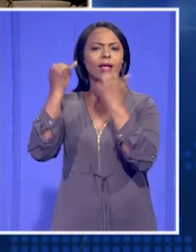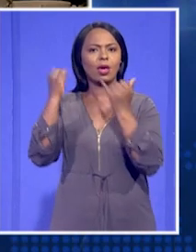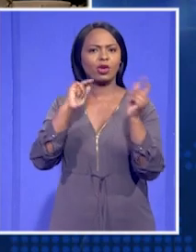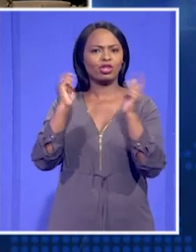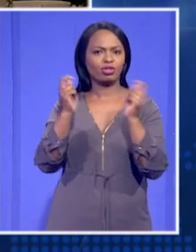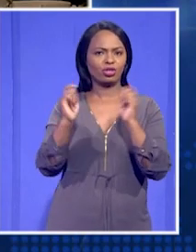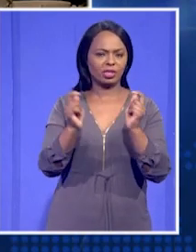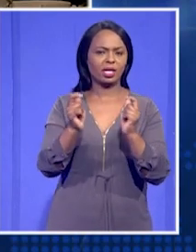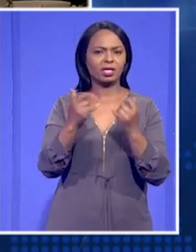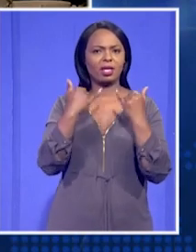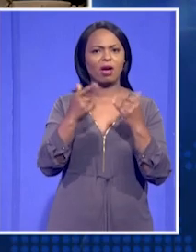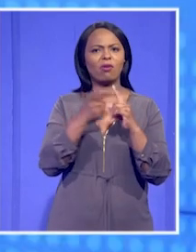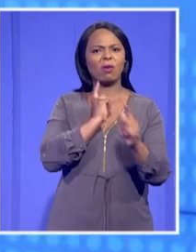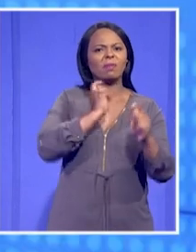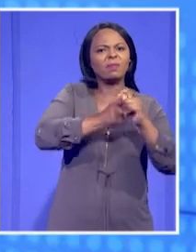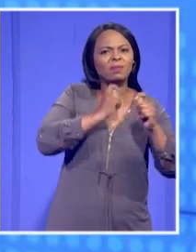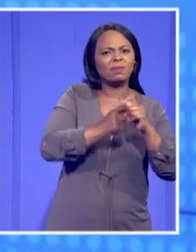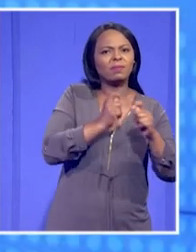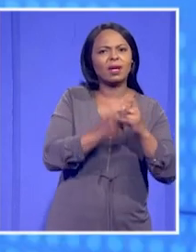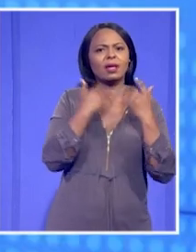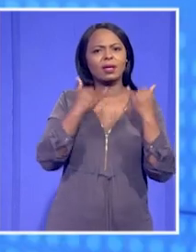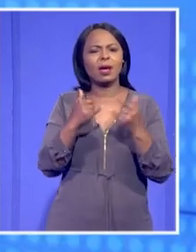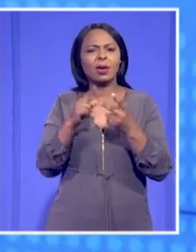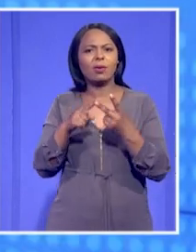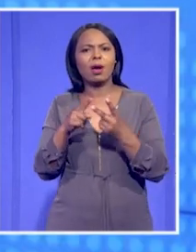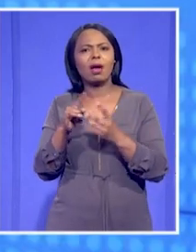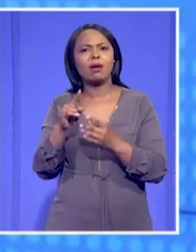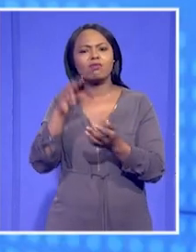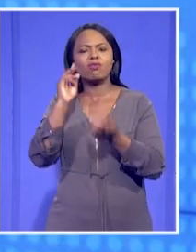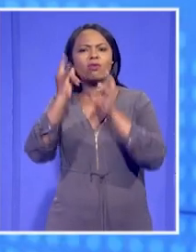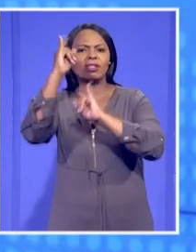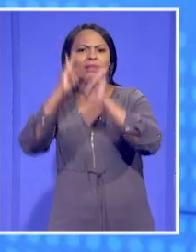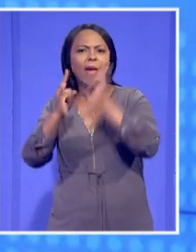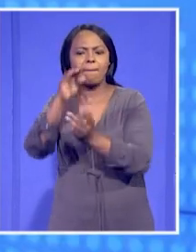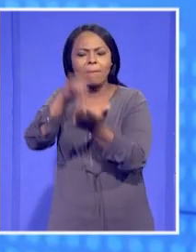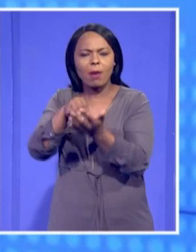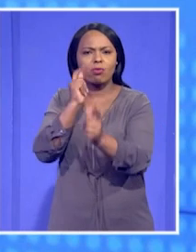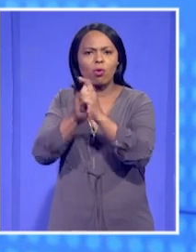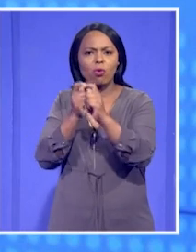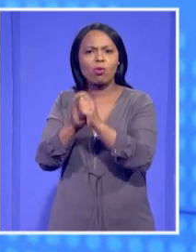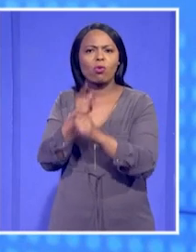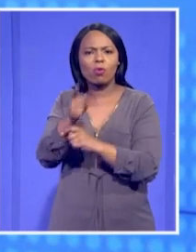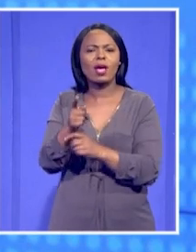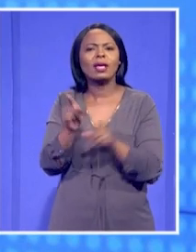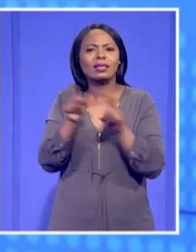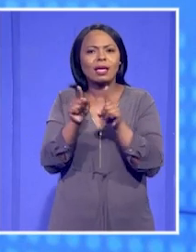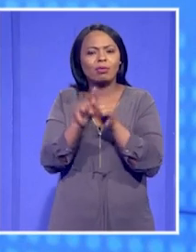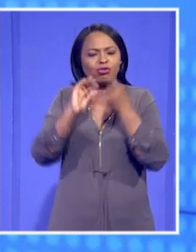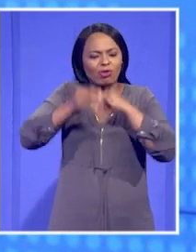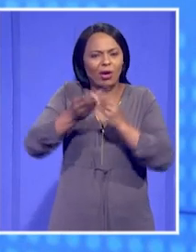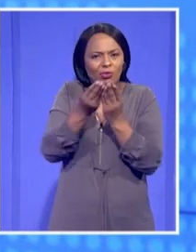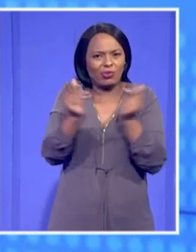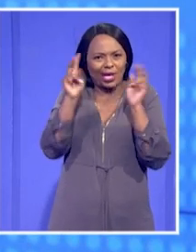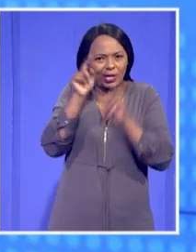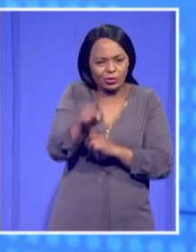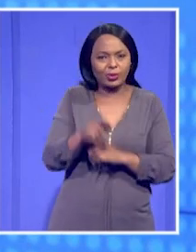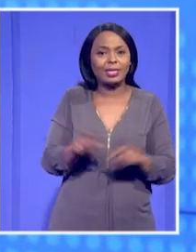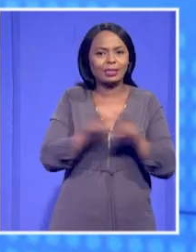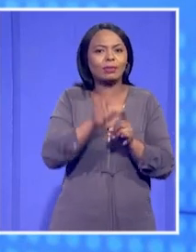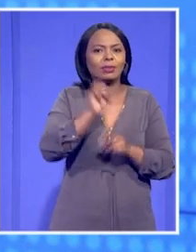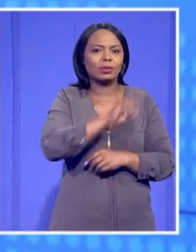around of informal settlements and slums, just to make sure that South Africans in this specific case